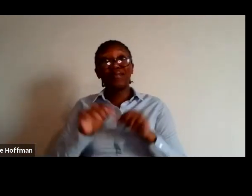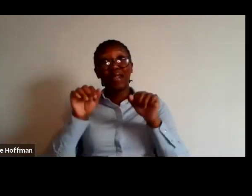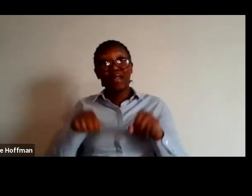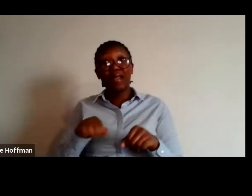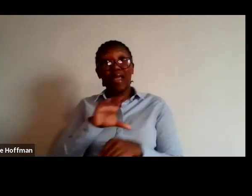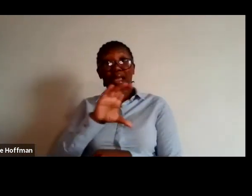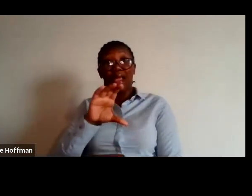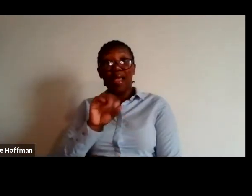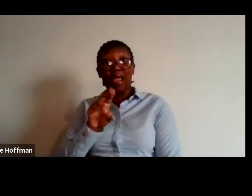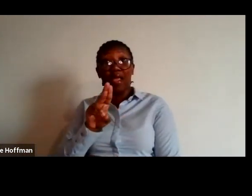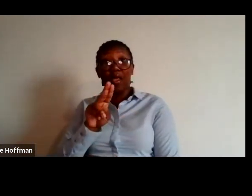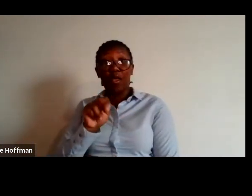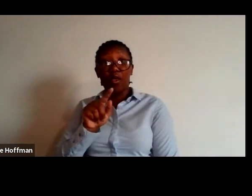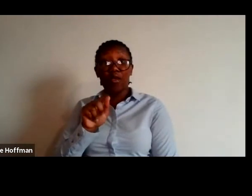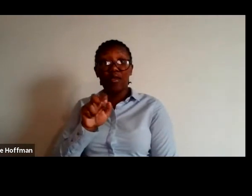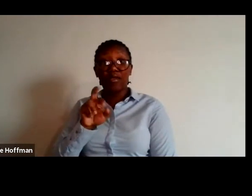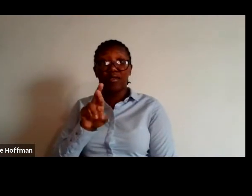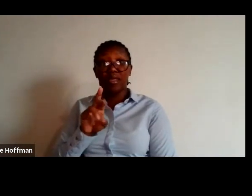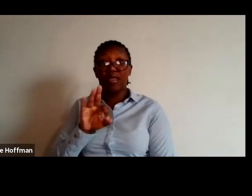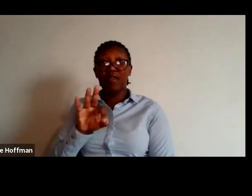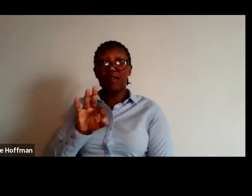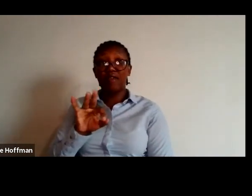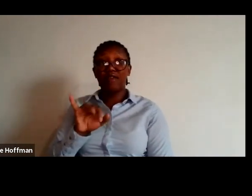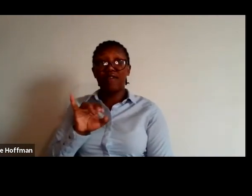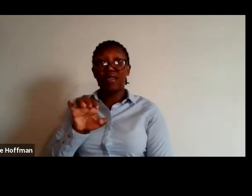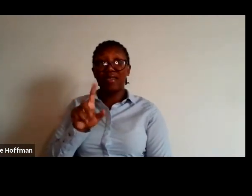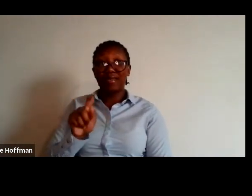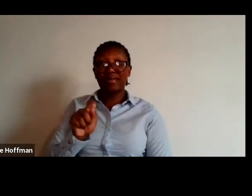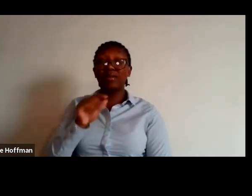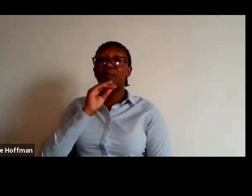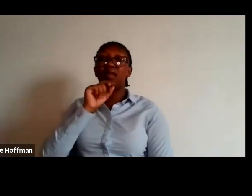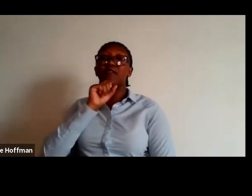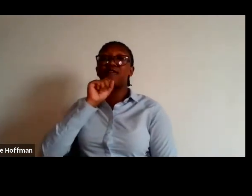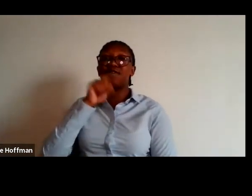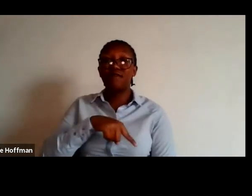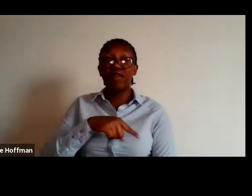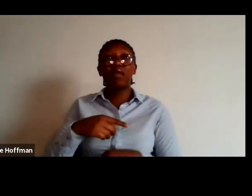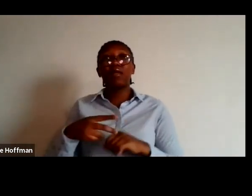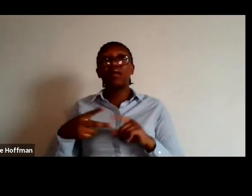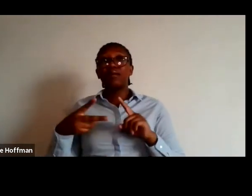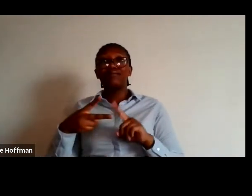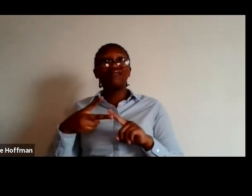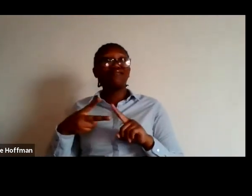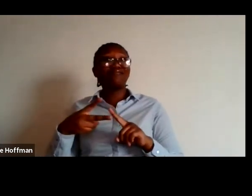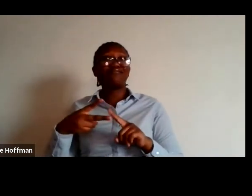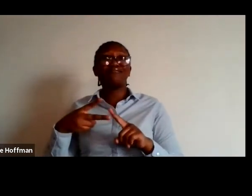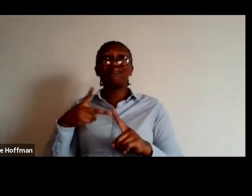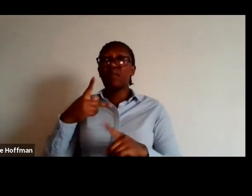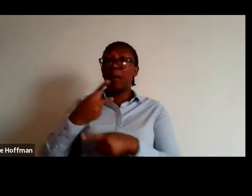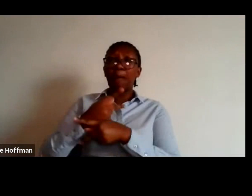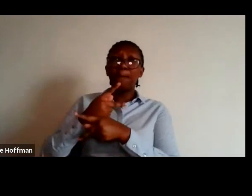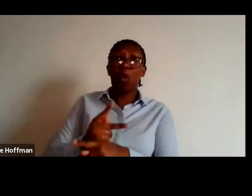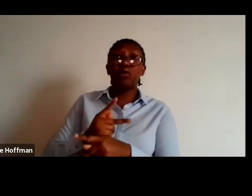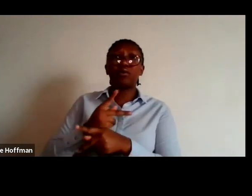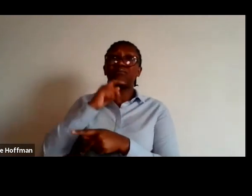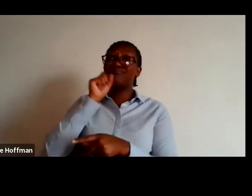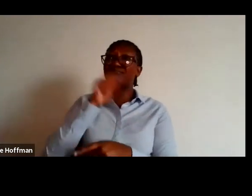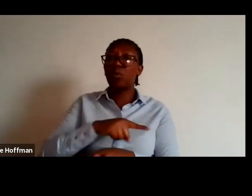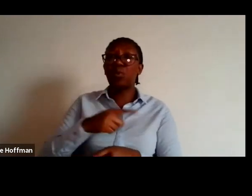as in different names, such as fake, phony product, forged product, imitations, and